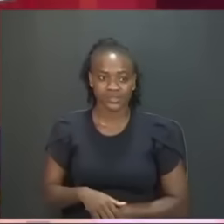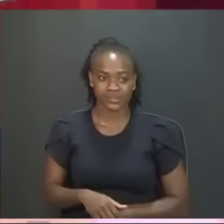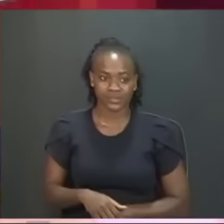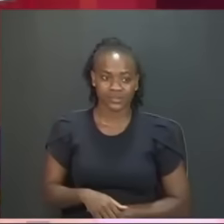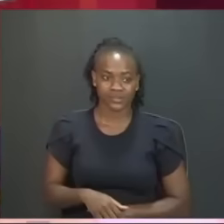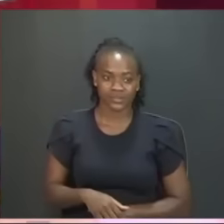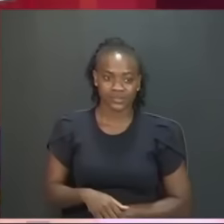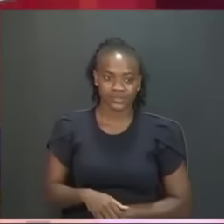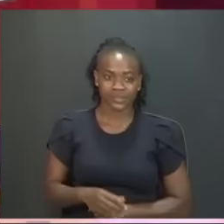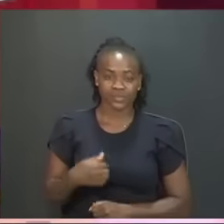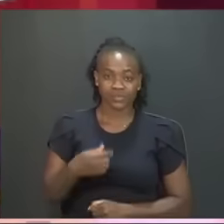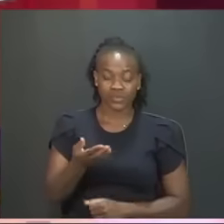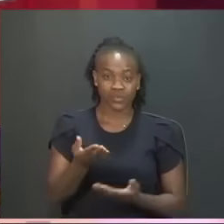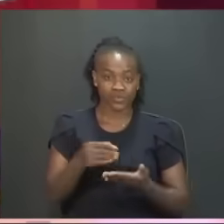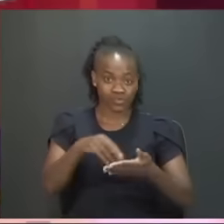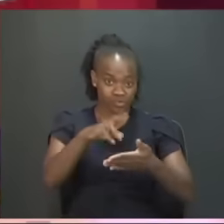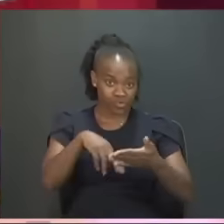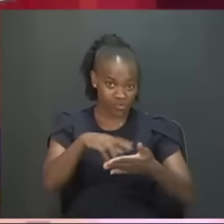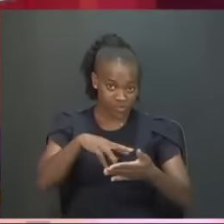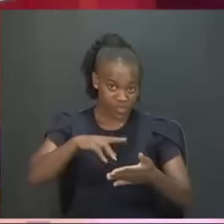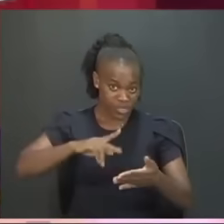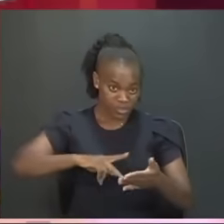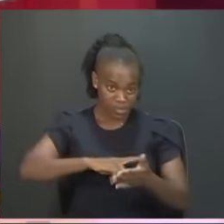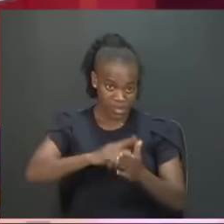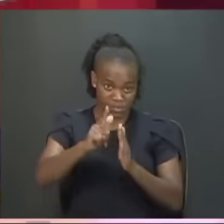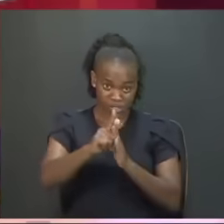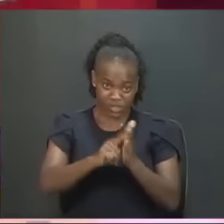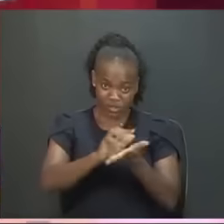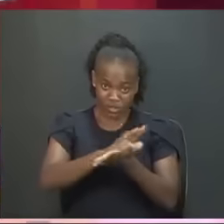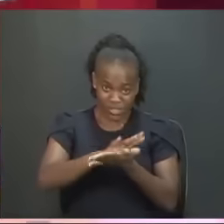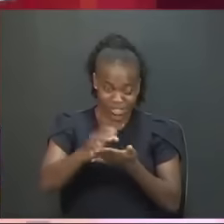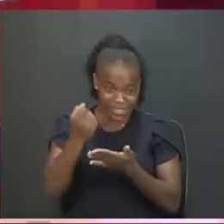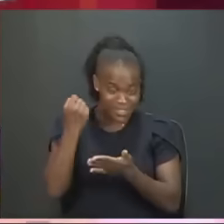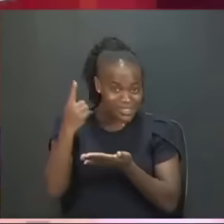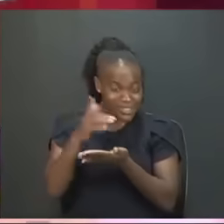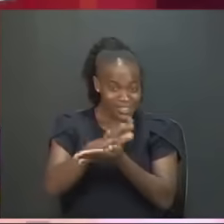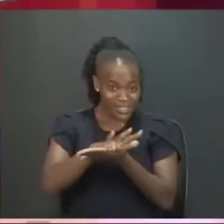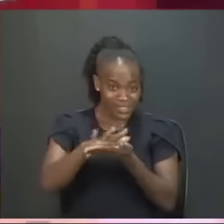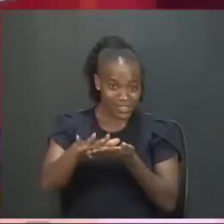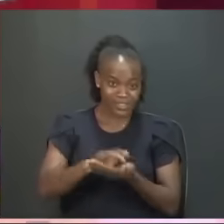I want you to read your standing orders properly and understand it properly.